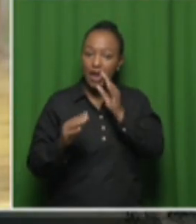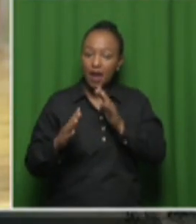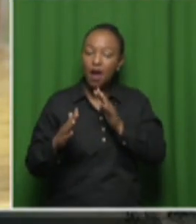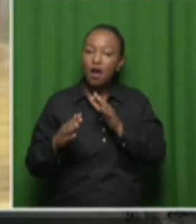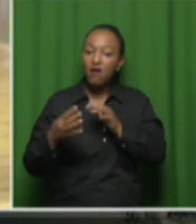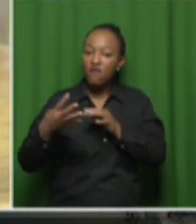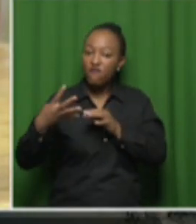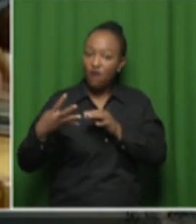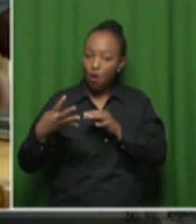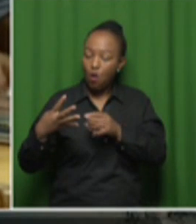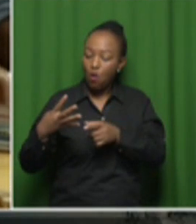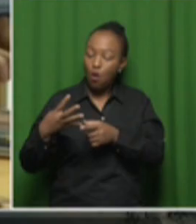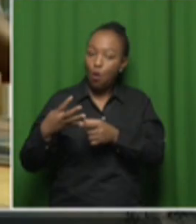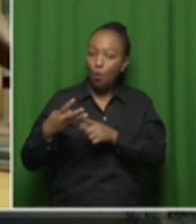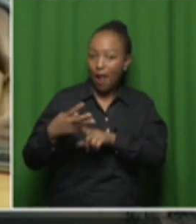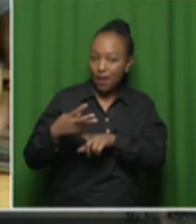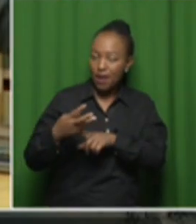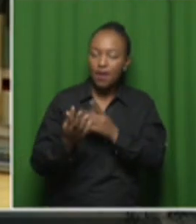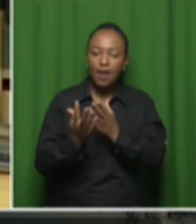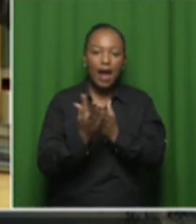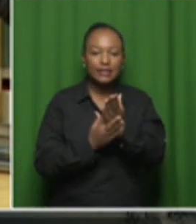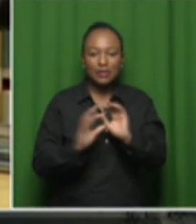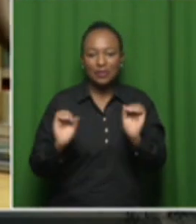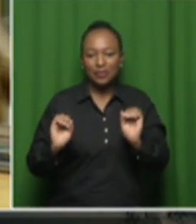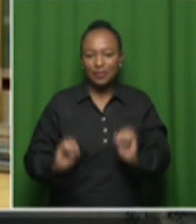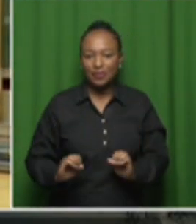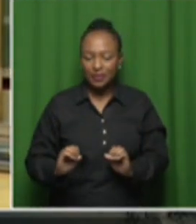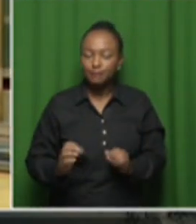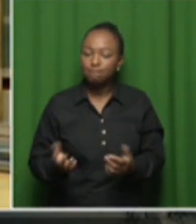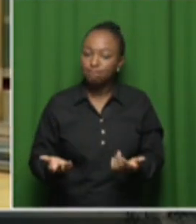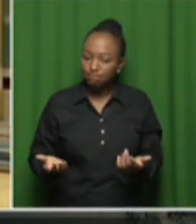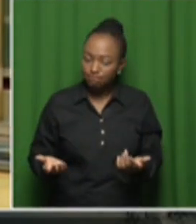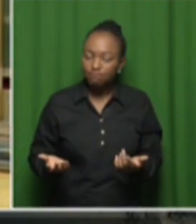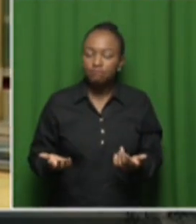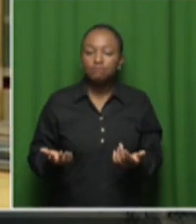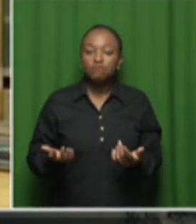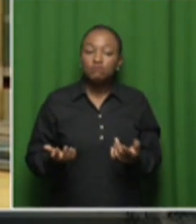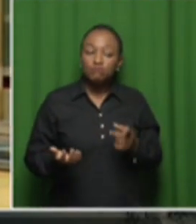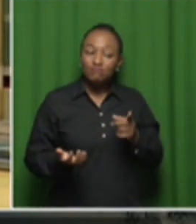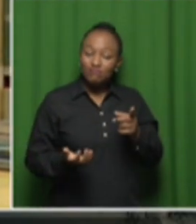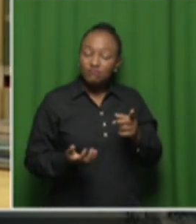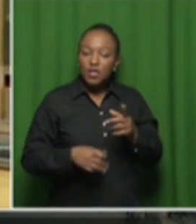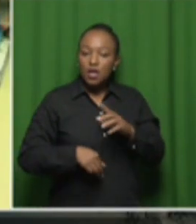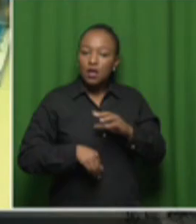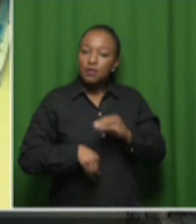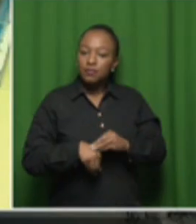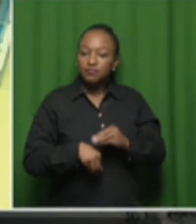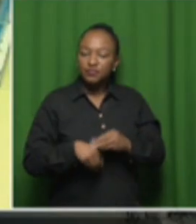do not have access to the basic books. The problem starts with us